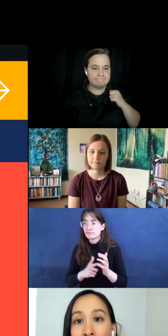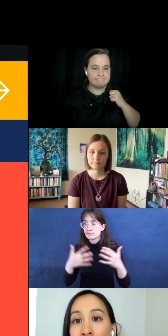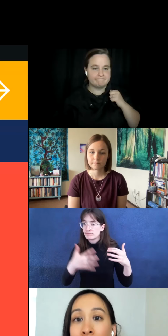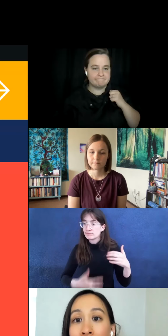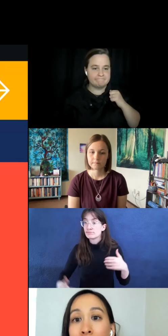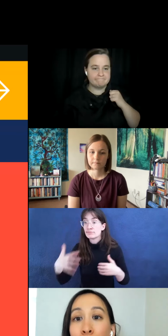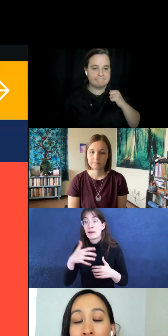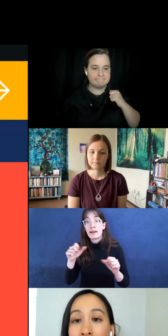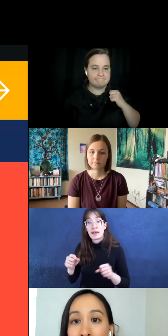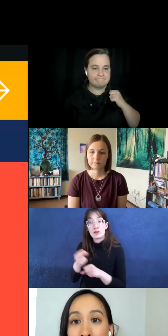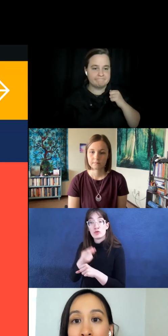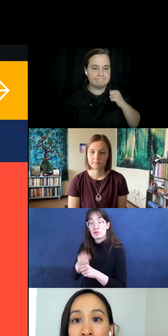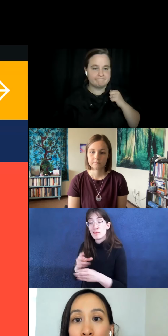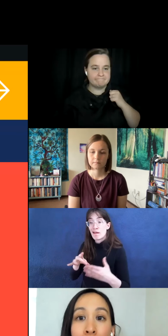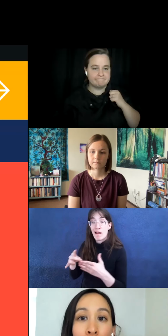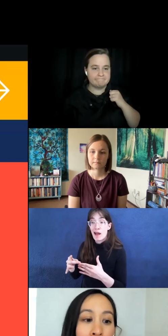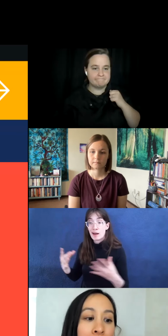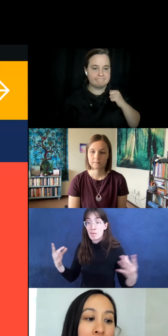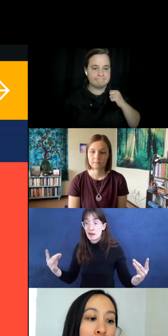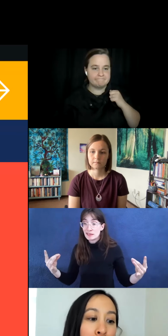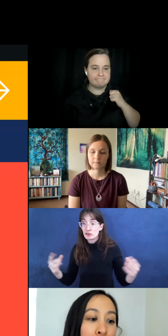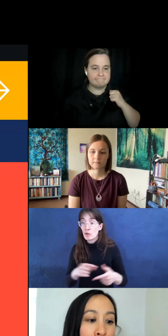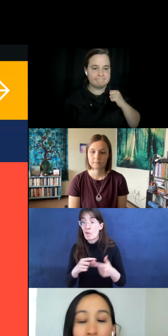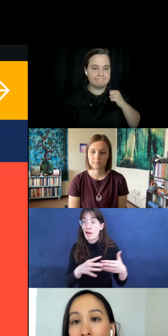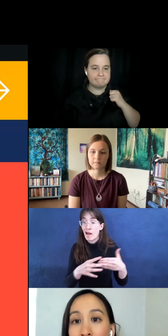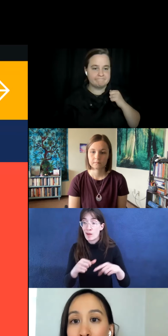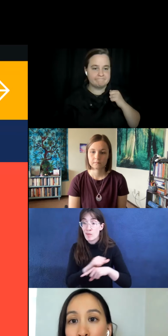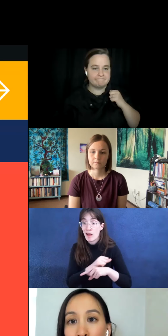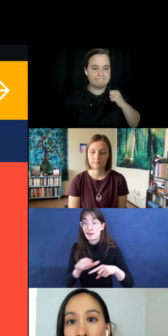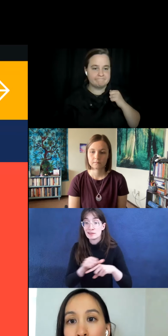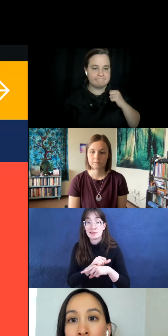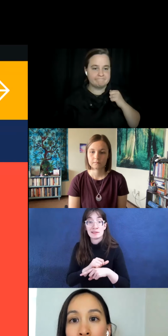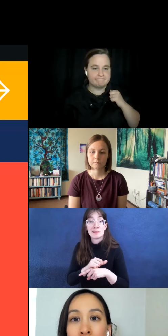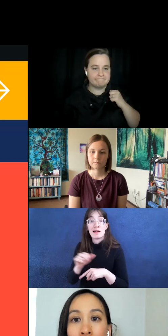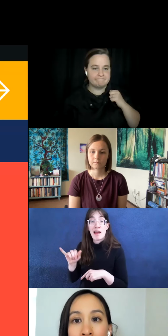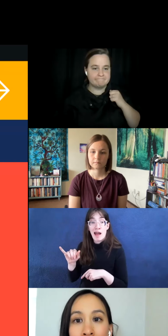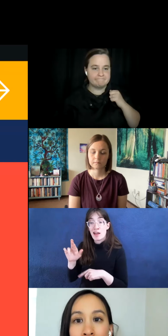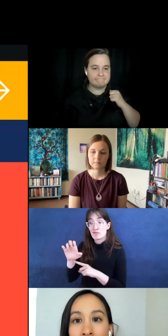meditation or guided practices, which are available through the iRest program